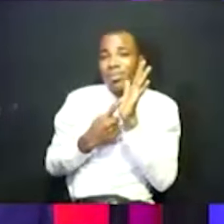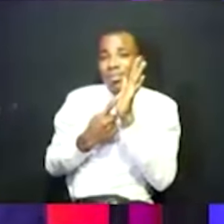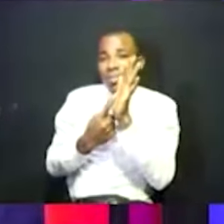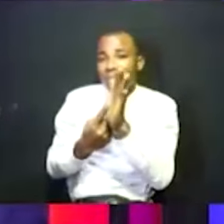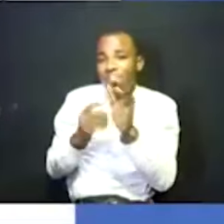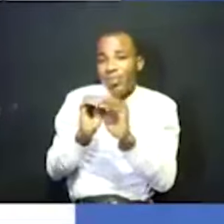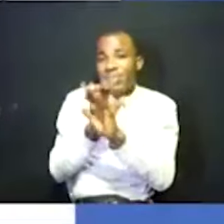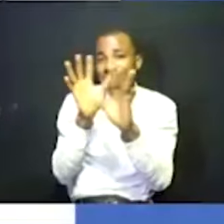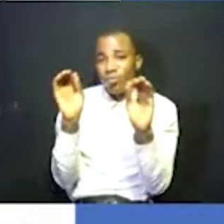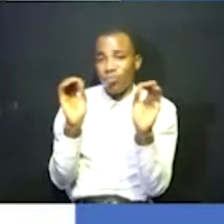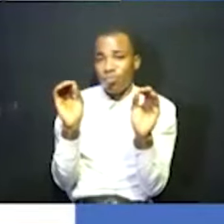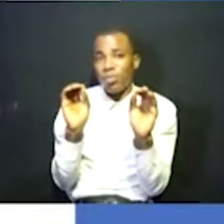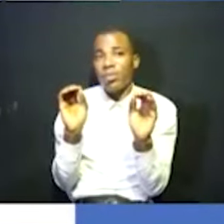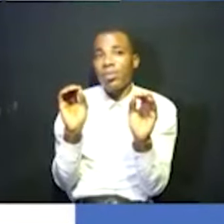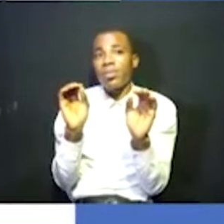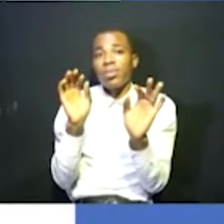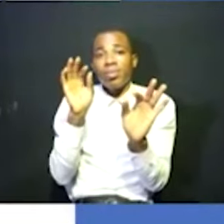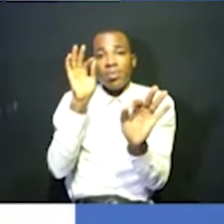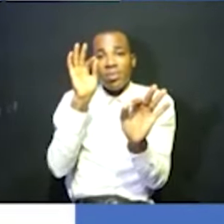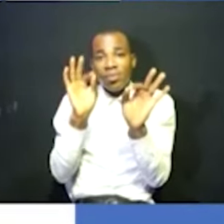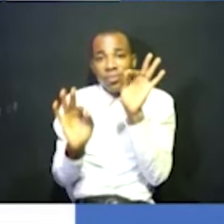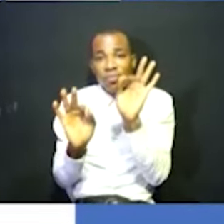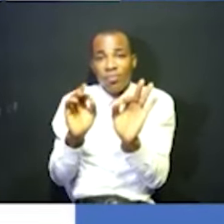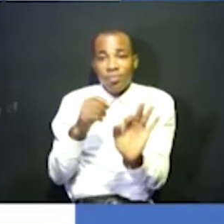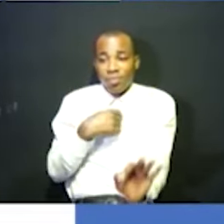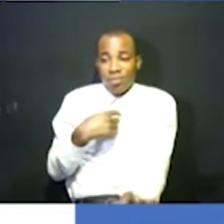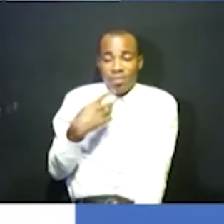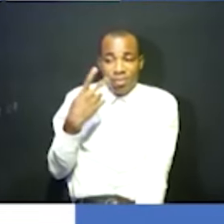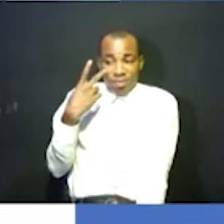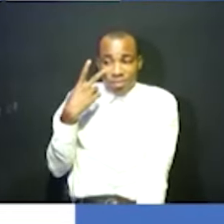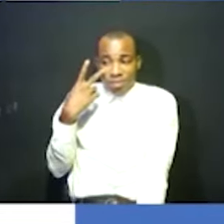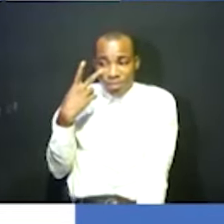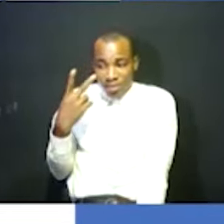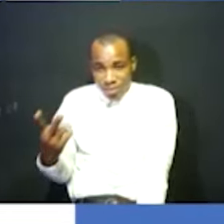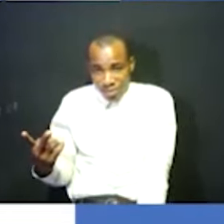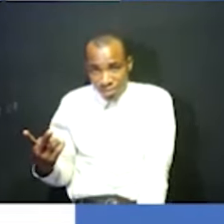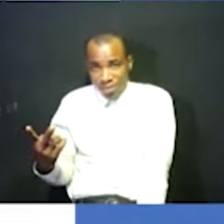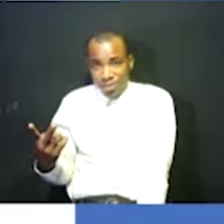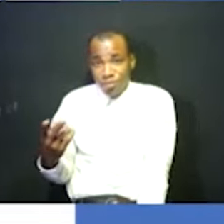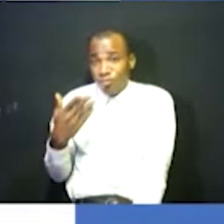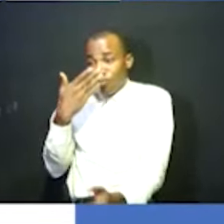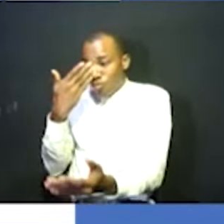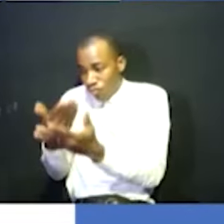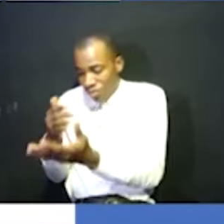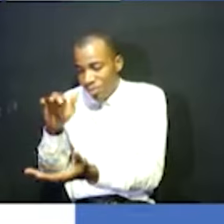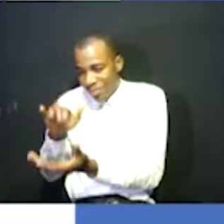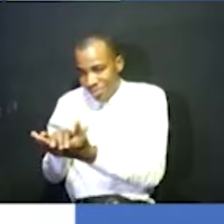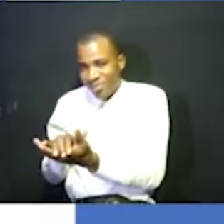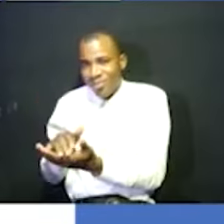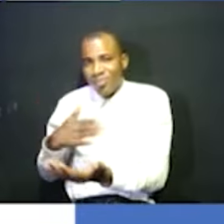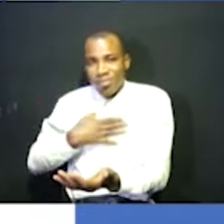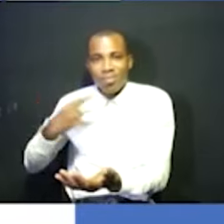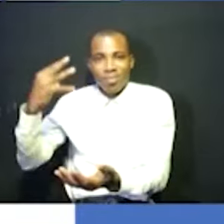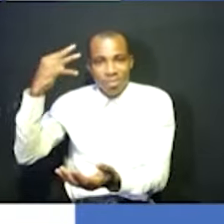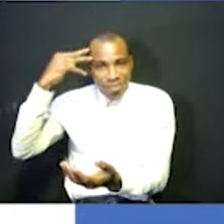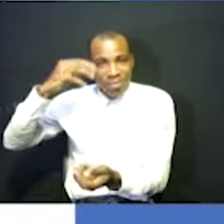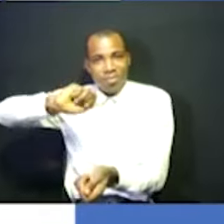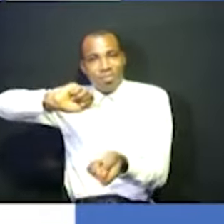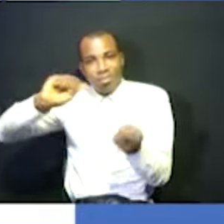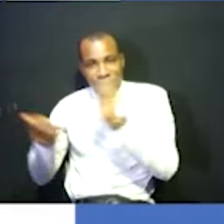this: if I saw any good marriage, I would change my stance.